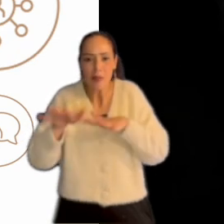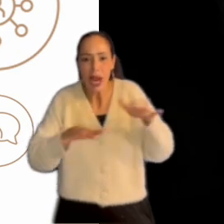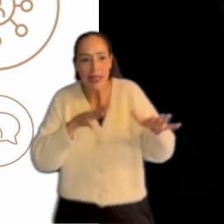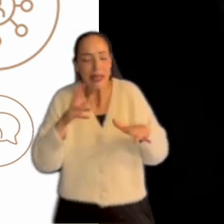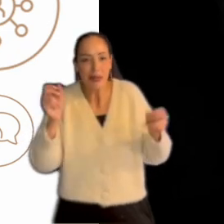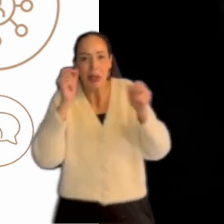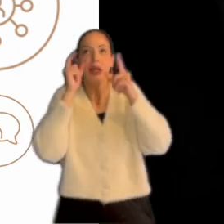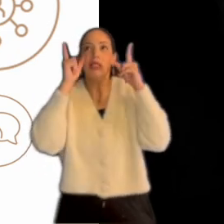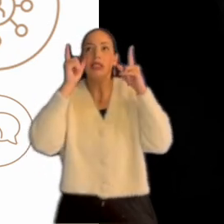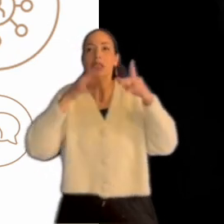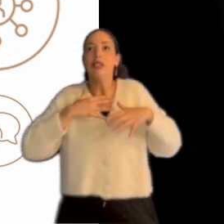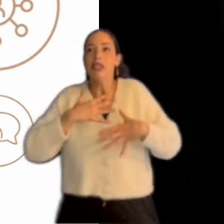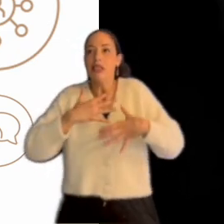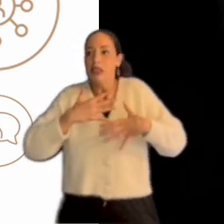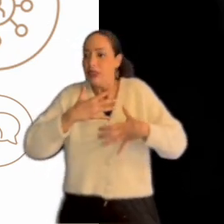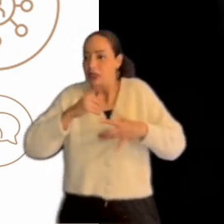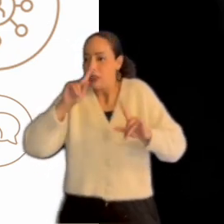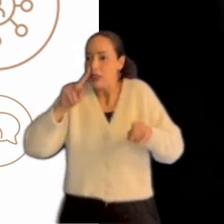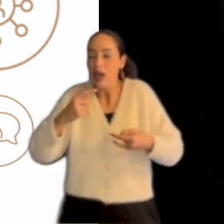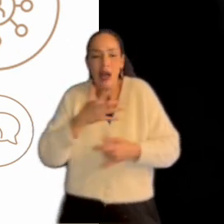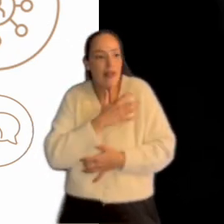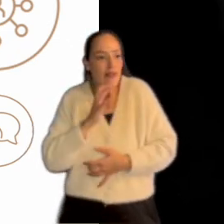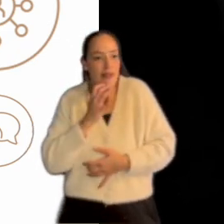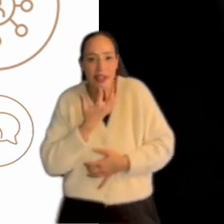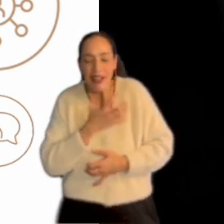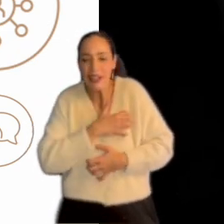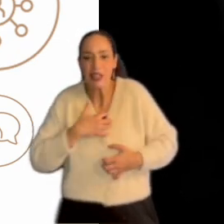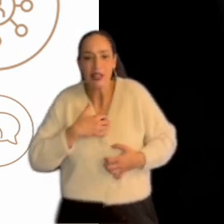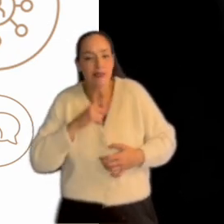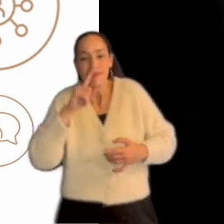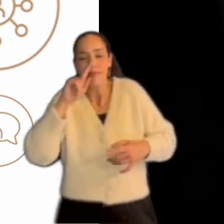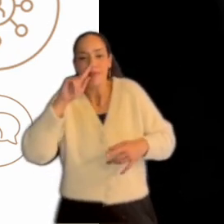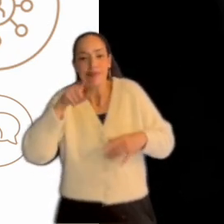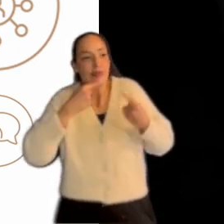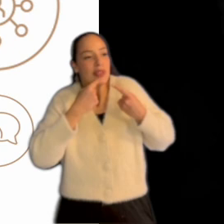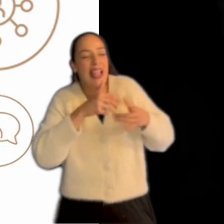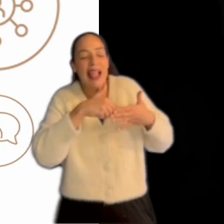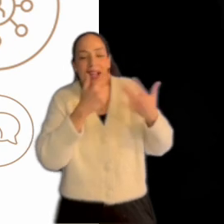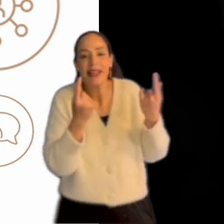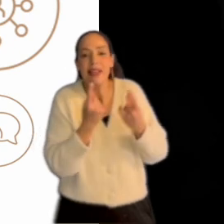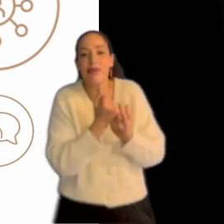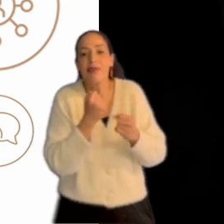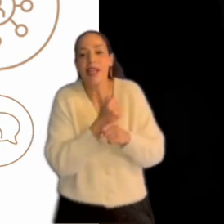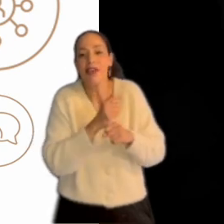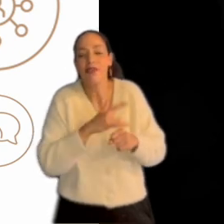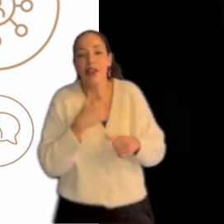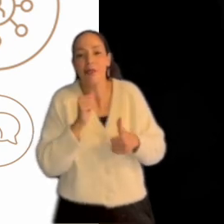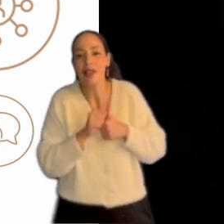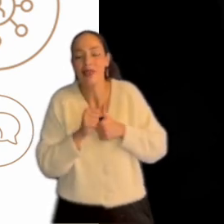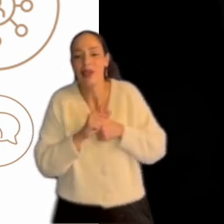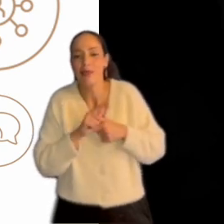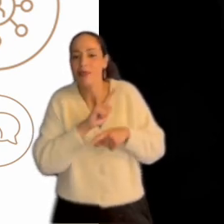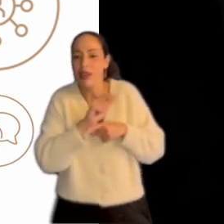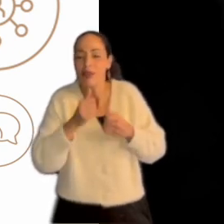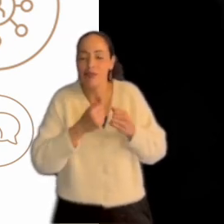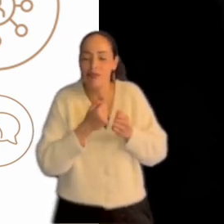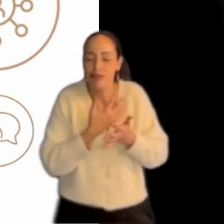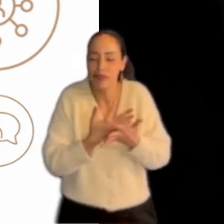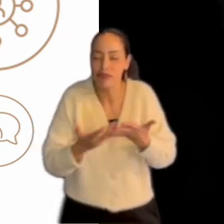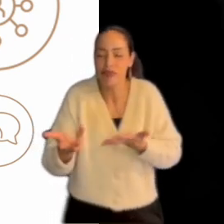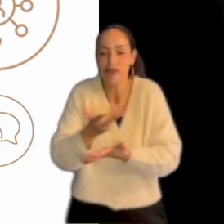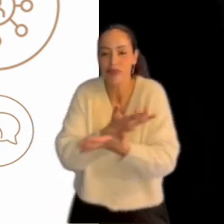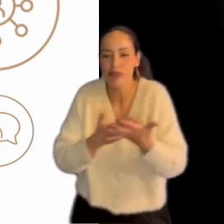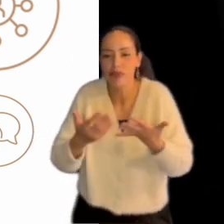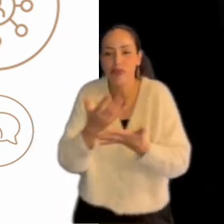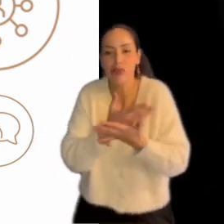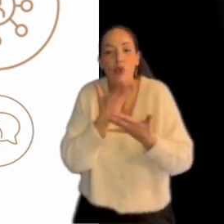further conversations using the term less worse, she eventually recalled that watching the Antiques Roadshow made her feel marginally, fleetingly, less